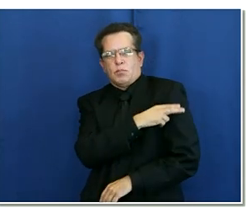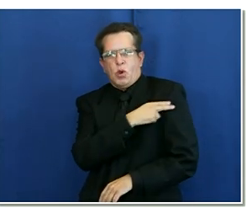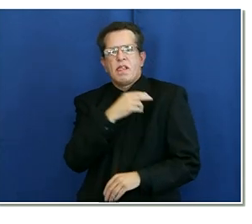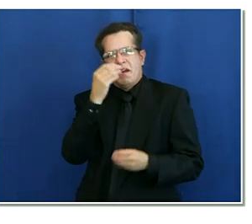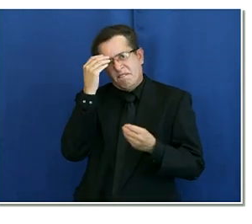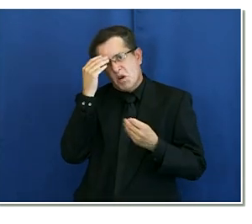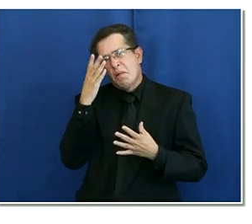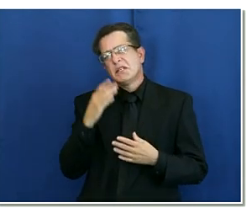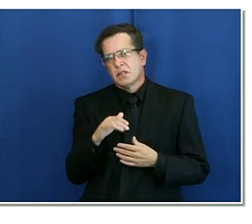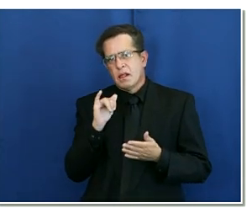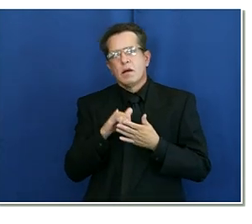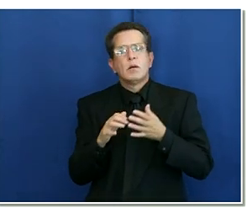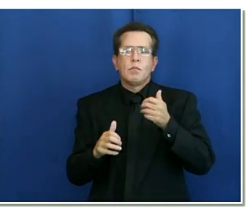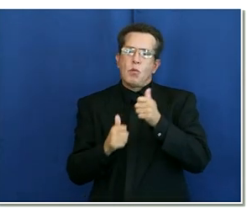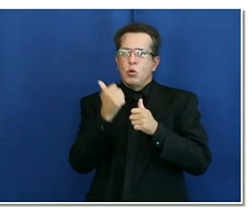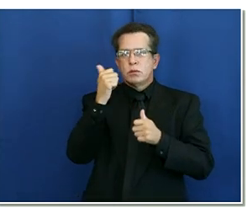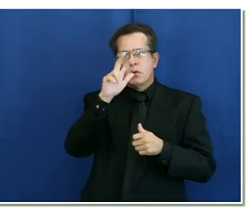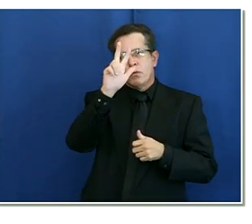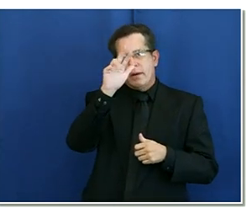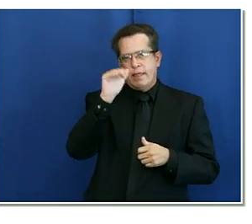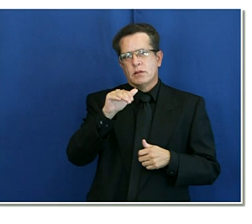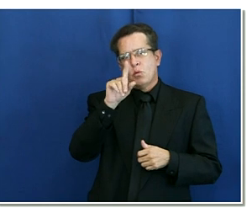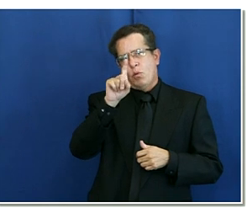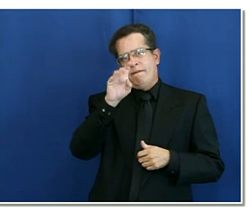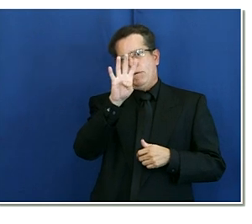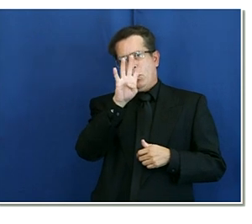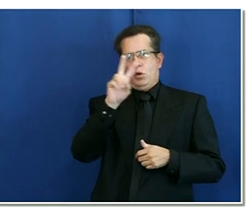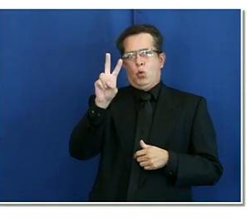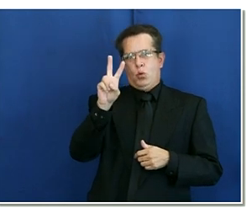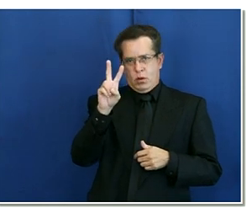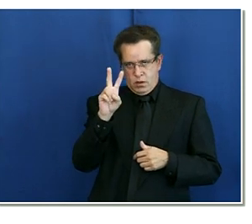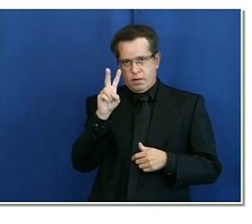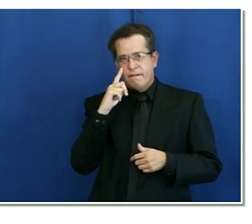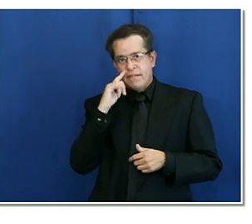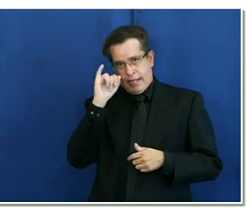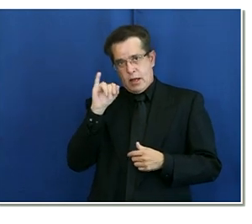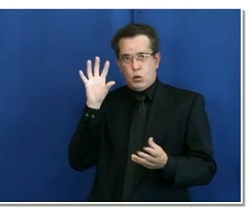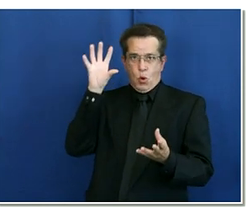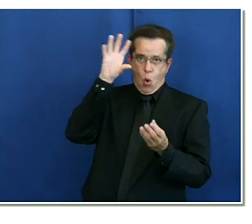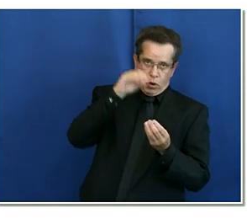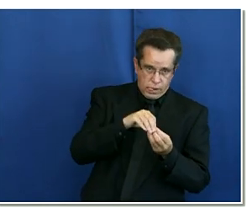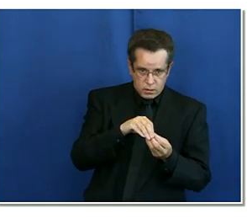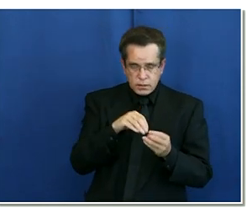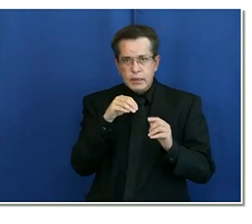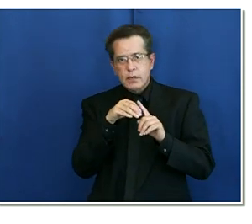majority, or 3,142 of the total hospitalizations,